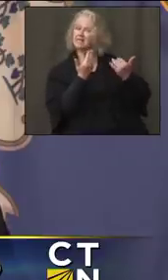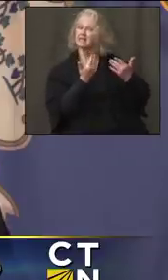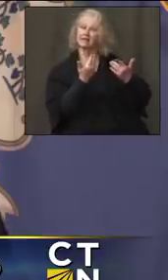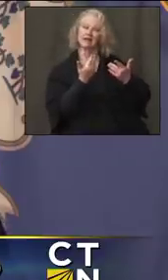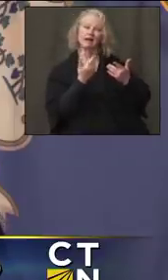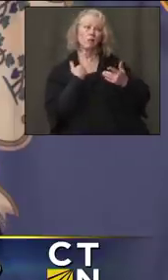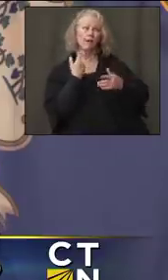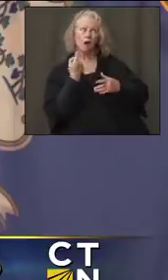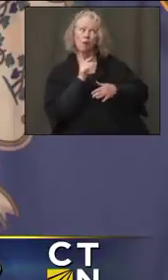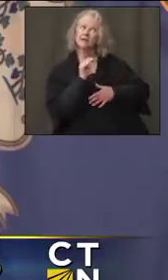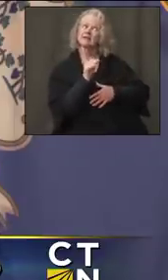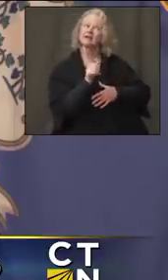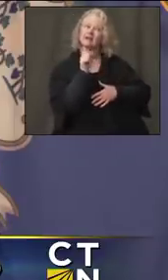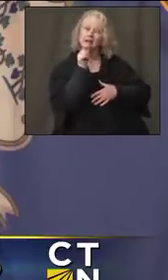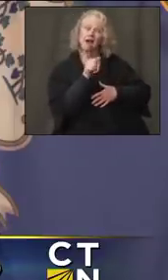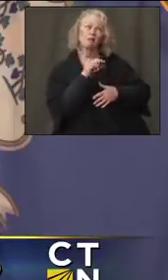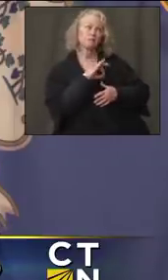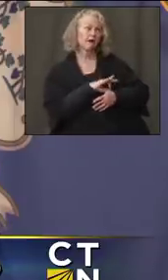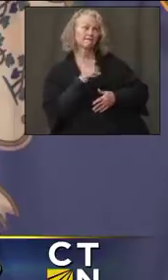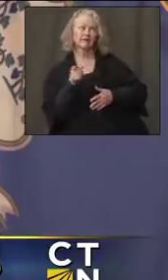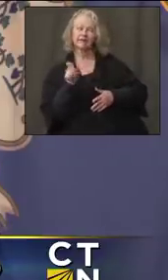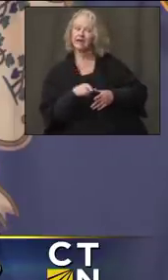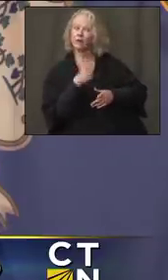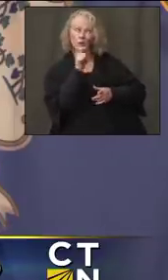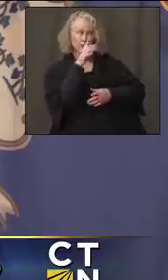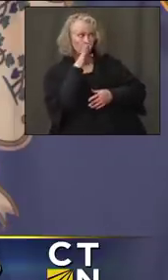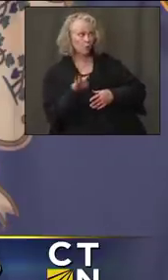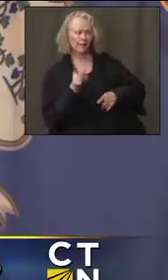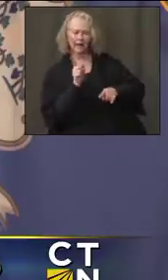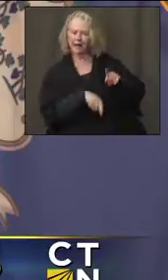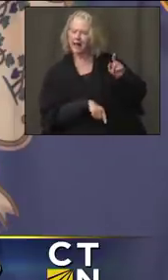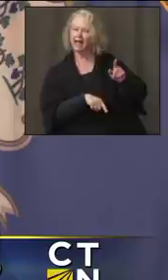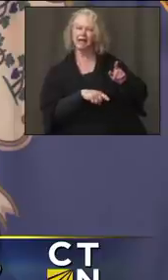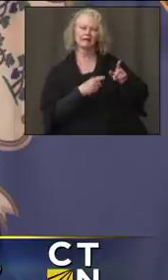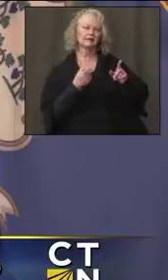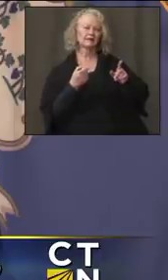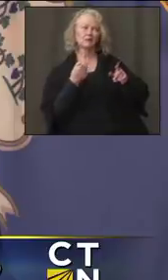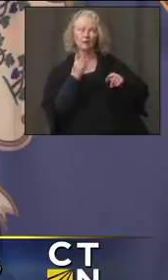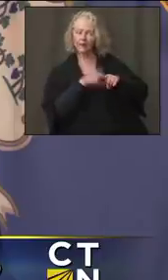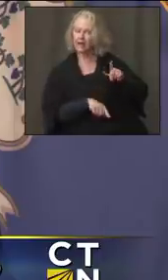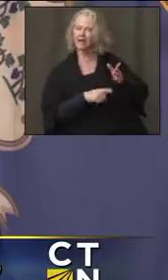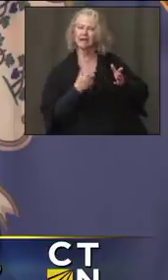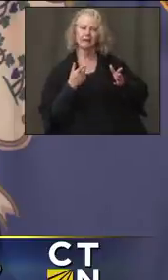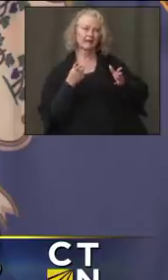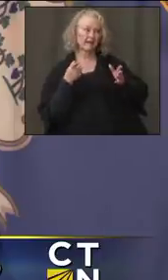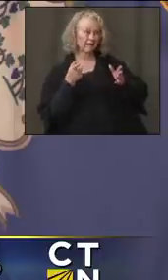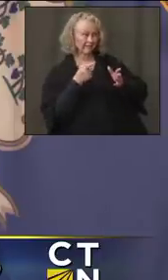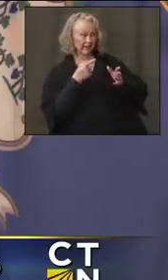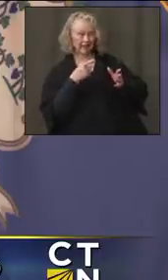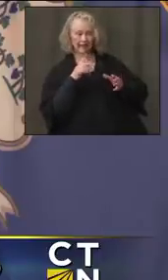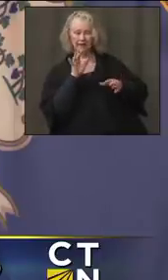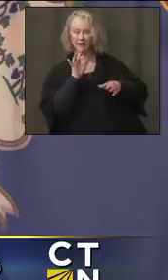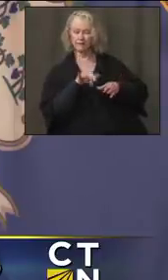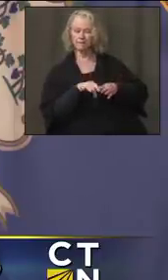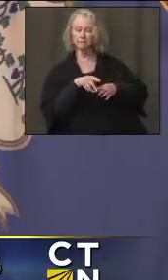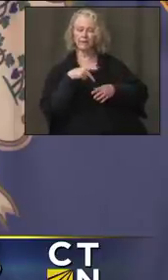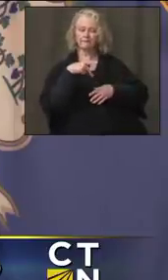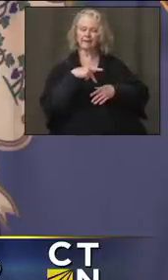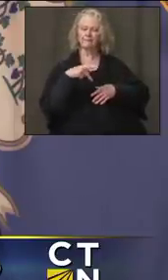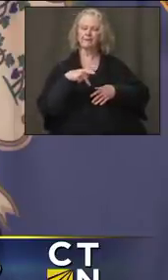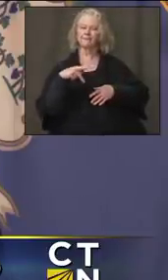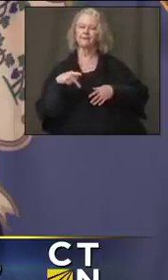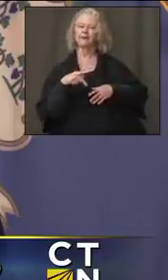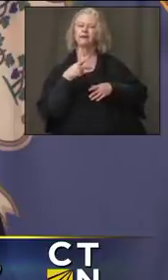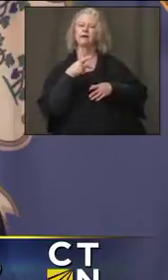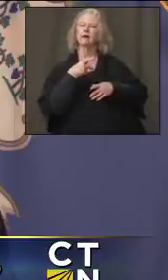our discussions there, because they should not be left behind. They are subject to the payroll protection program, and